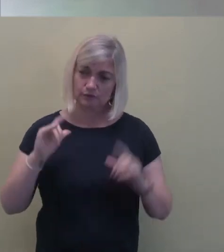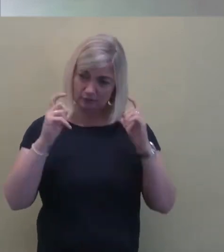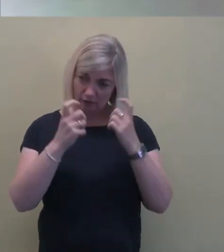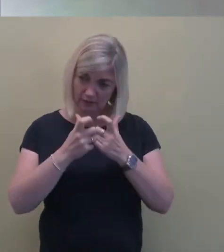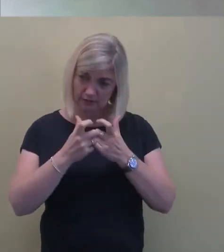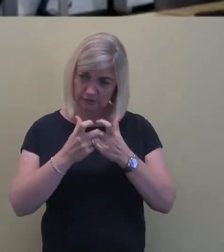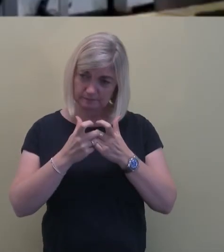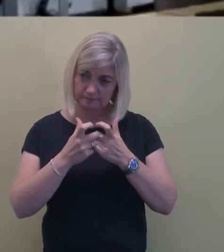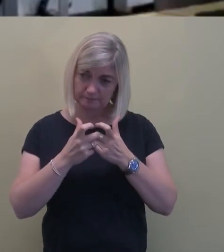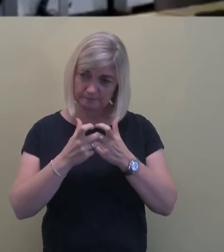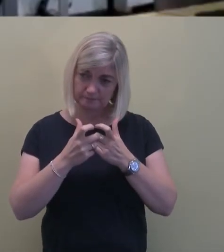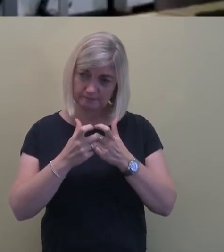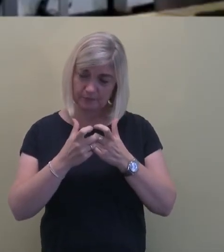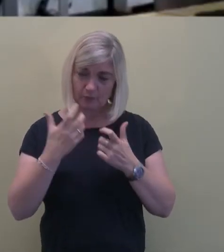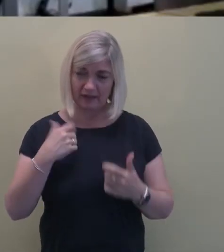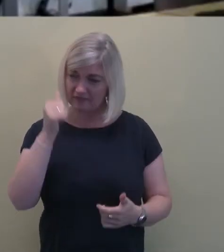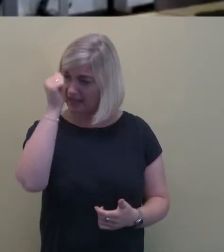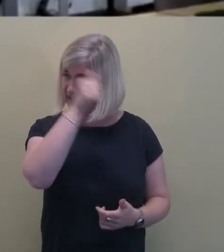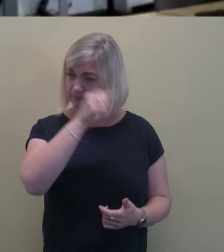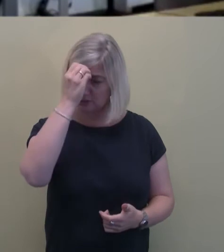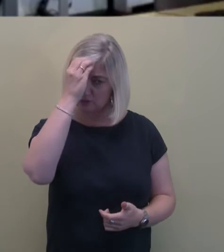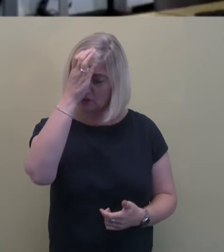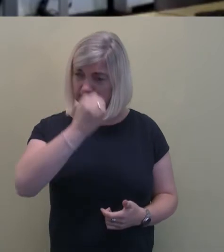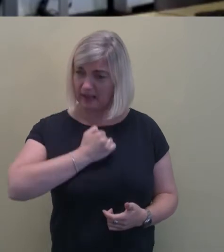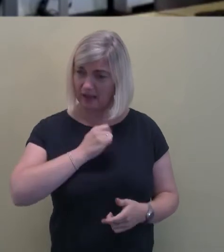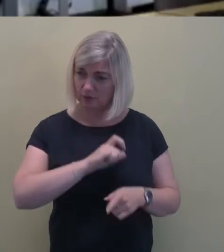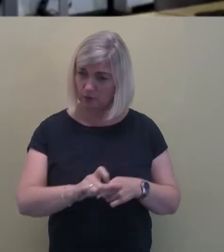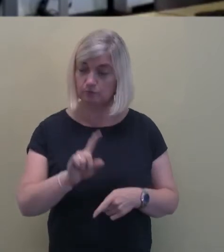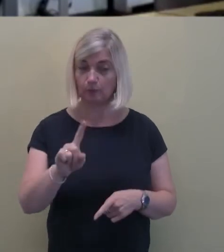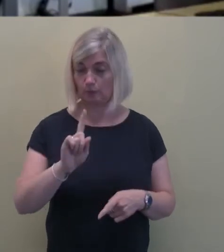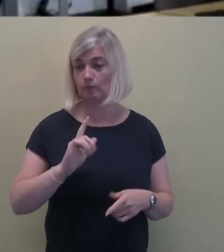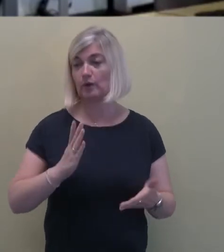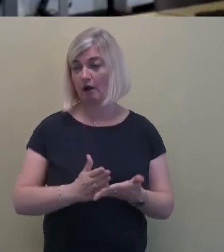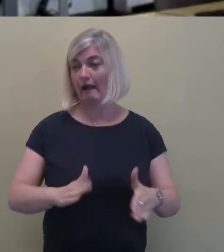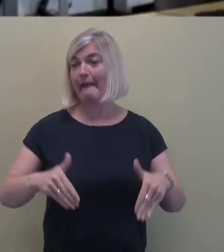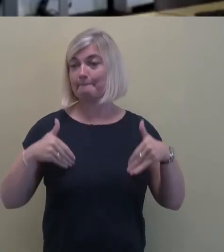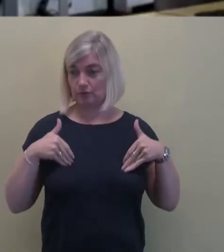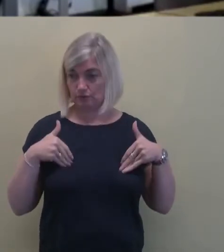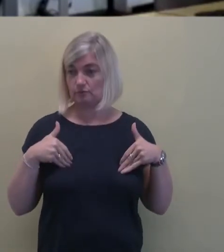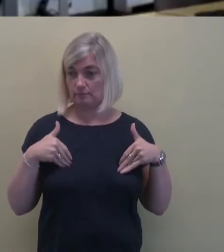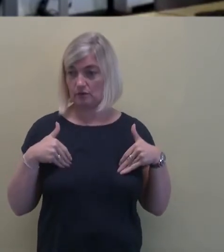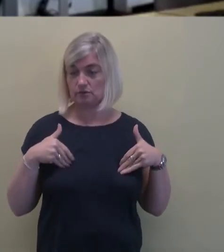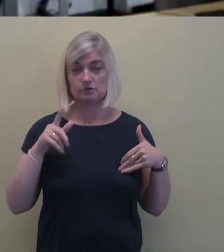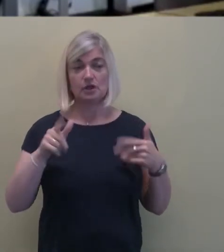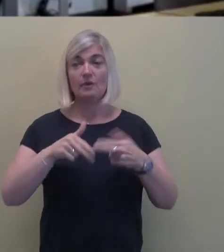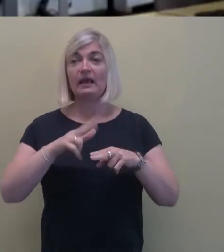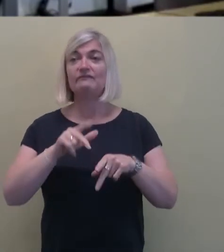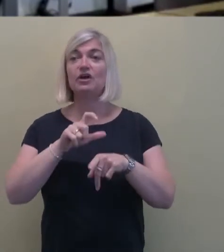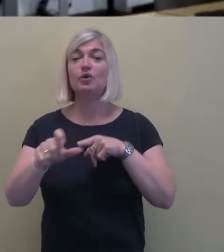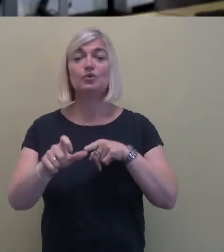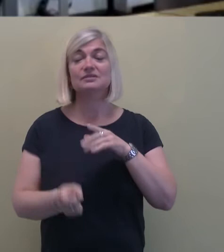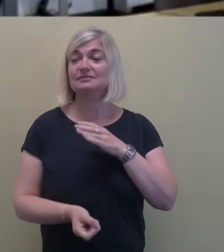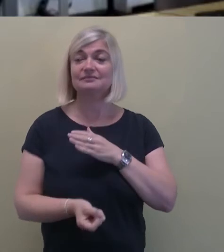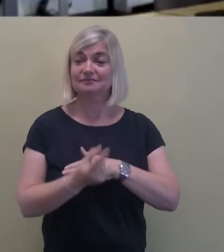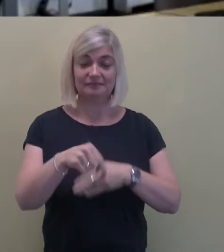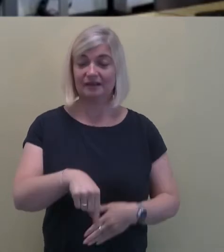as well. Okay. We've got a question come through from Facebook. Charlie has asked, I want to join up for computing but don't